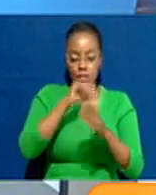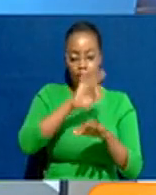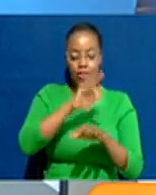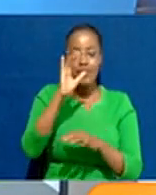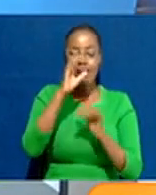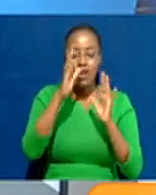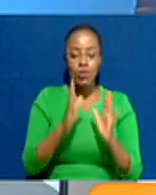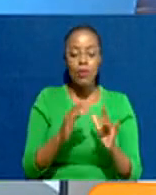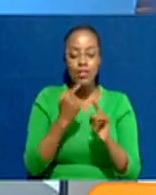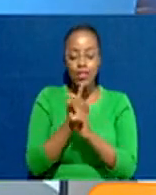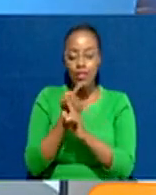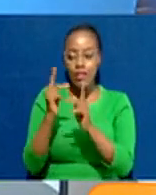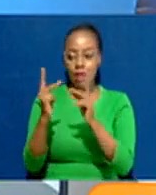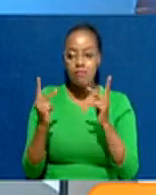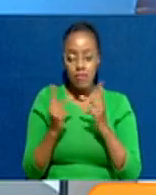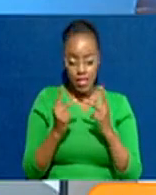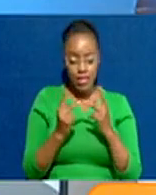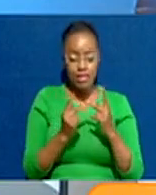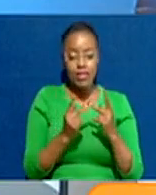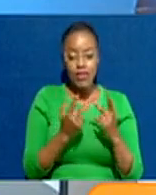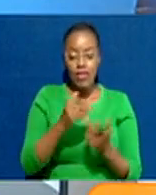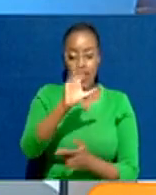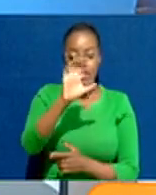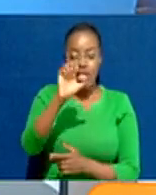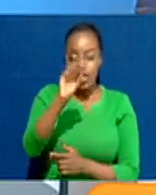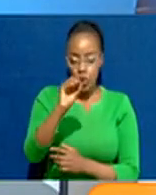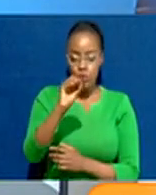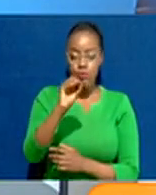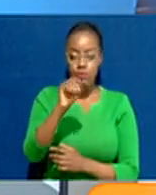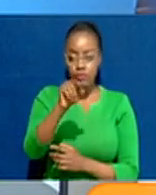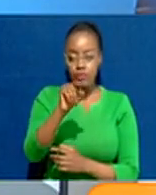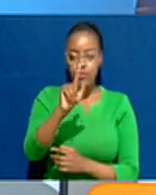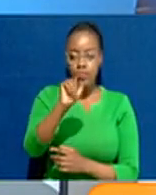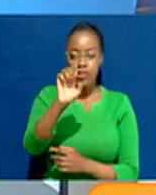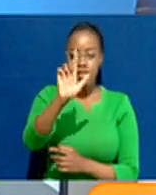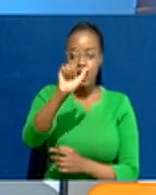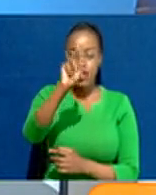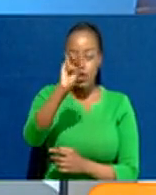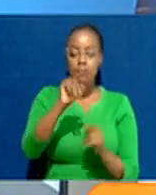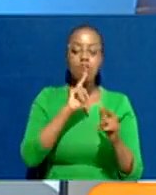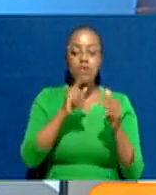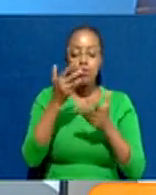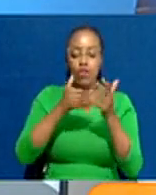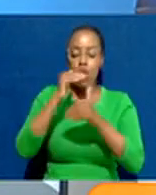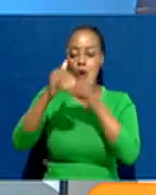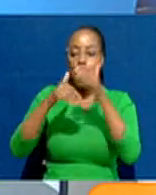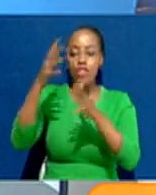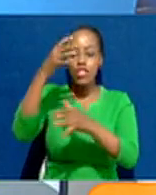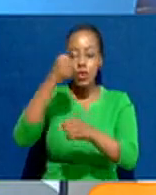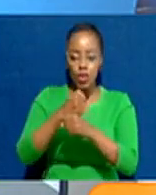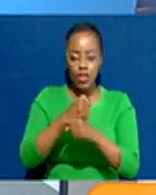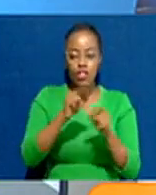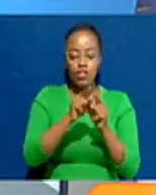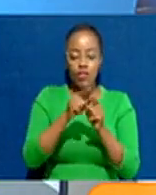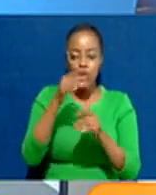customers nationwide. In a statement, Telkom Kenya CEO Mugo Kibati says Telkom is actively engaging all stakeholders to